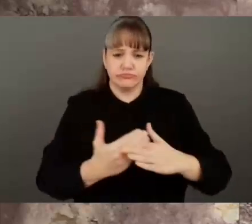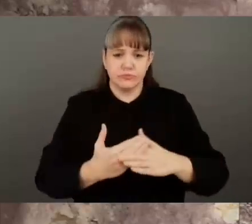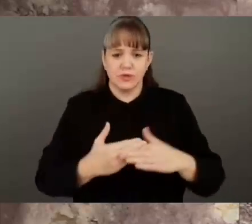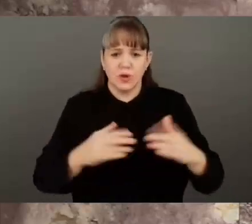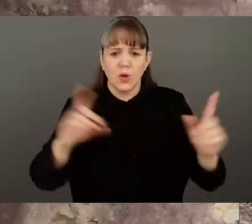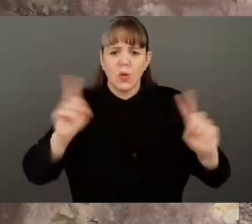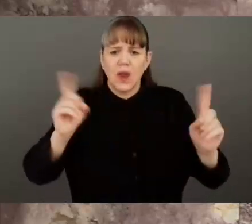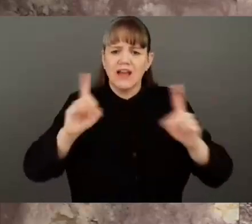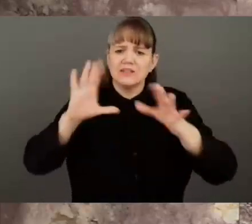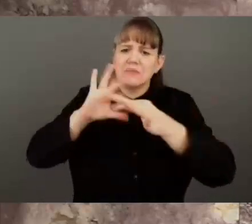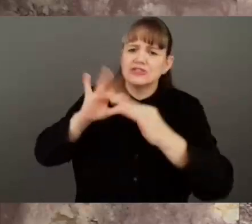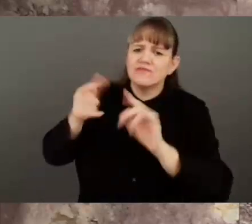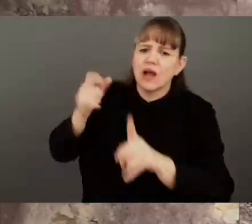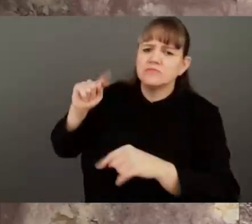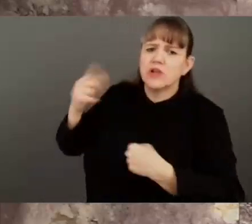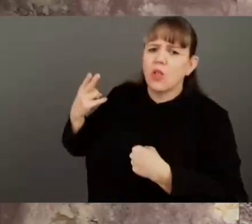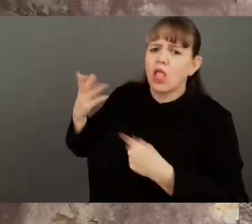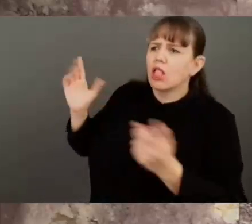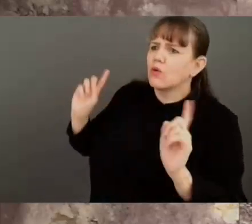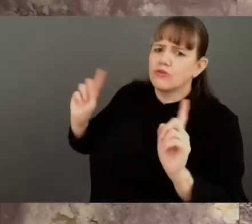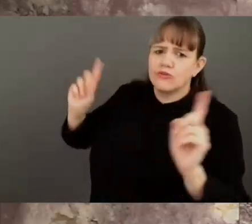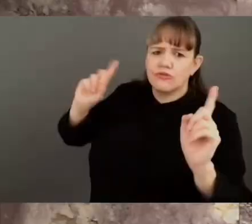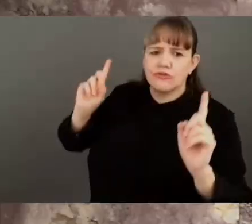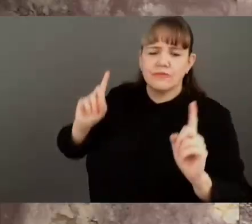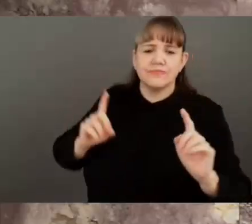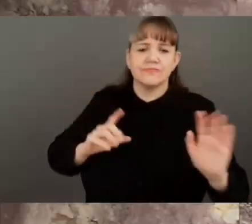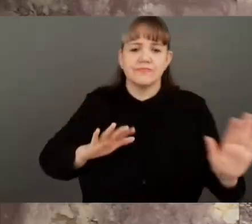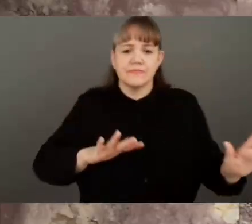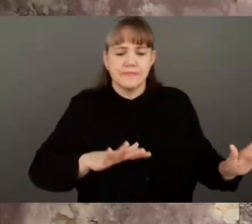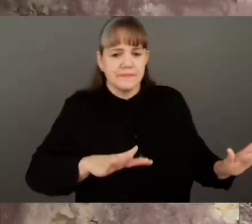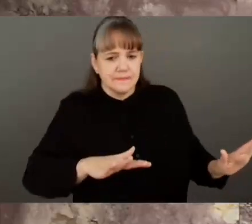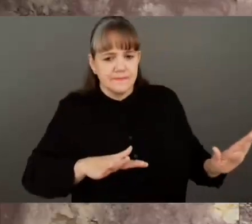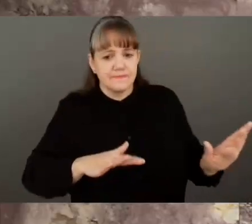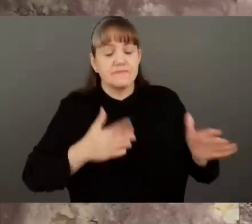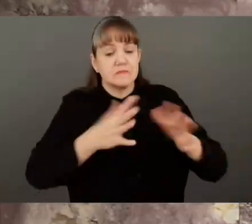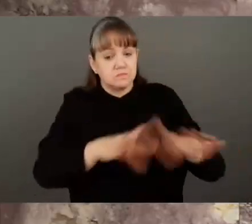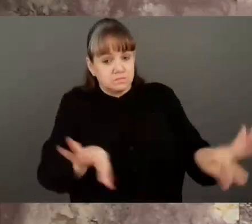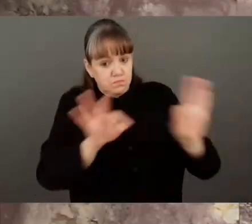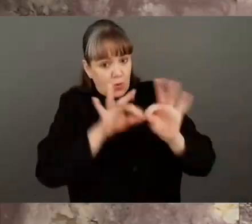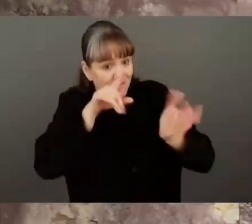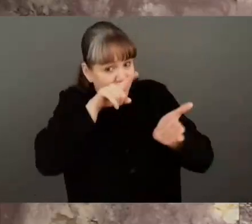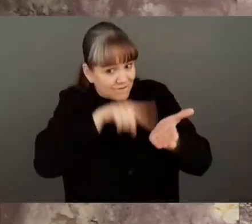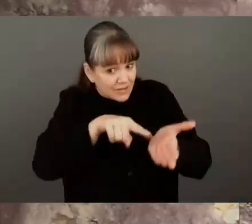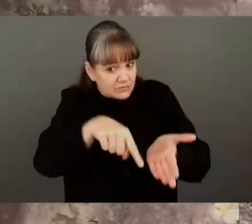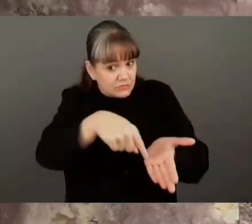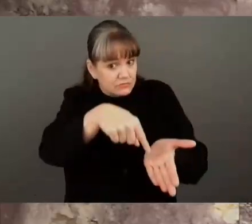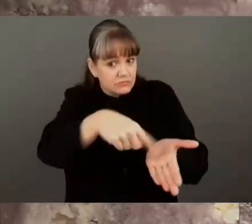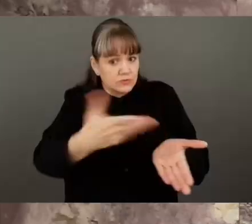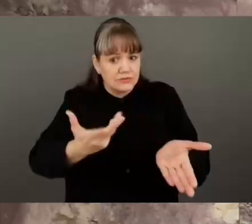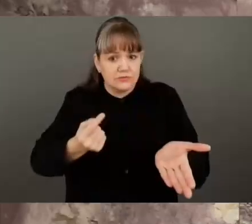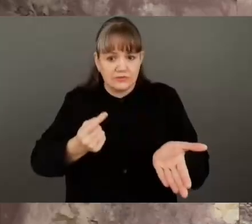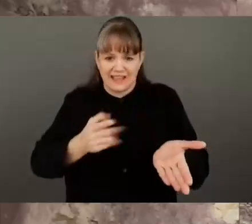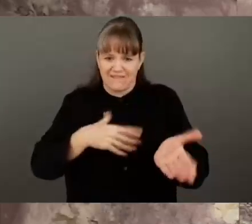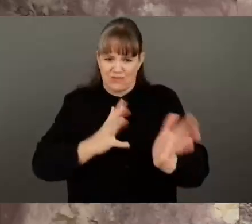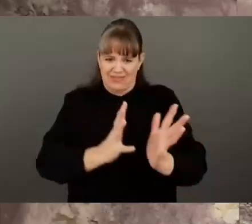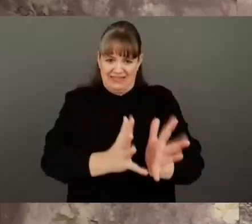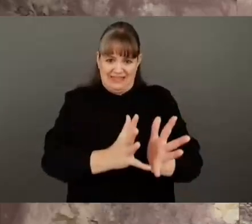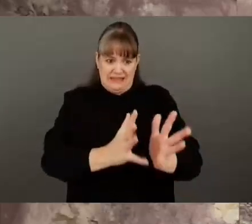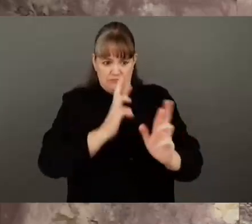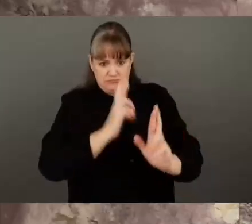It's imperative Members. that the investigation's underway, that the integrity is protected, because we want them to lead to